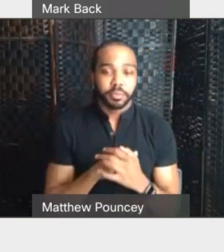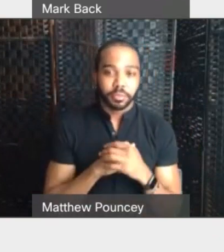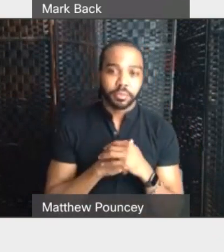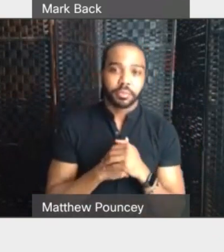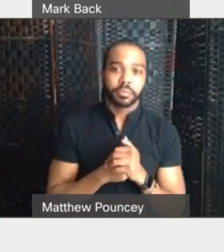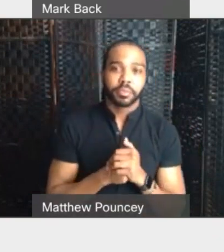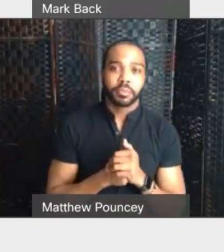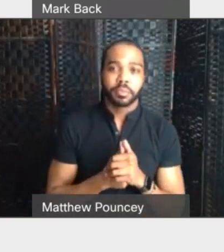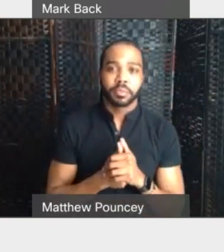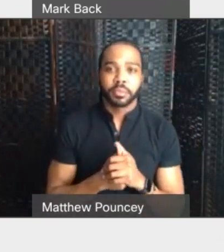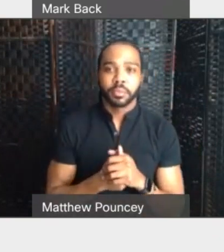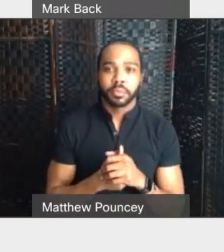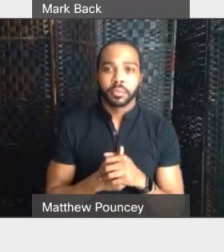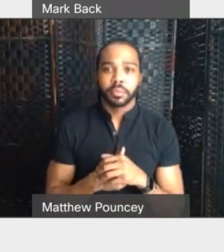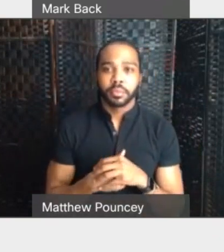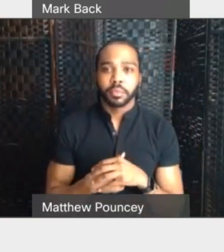Um,